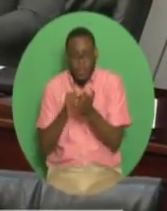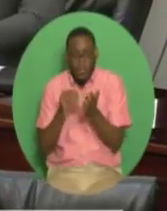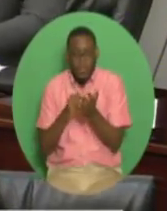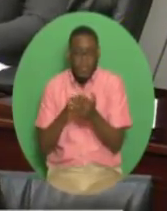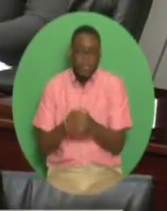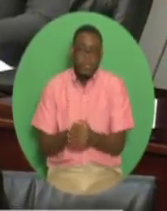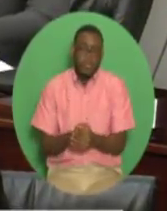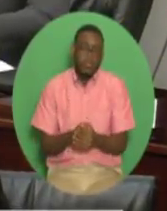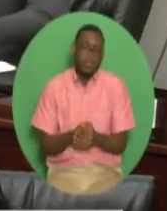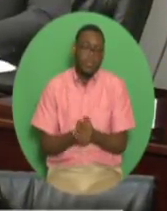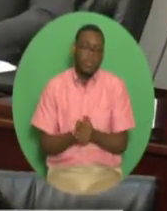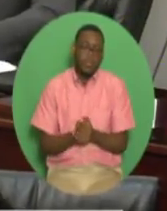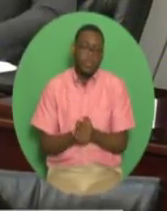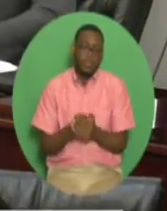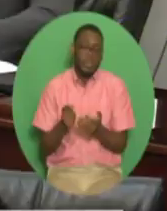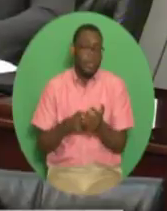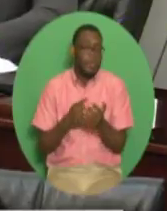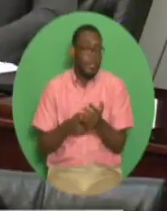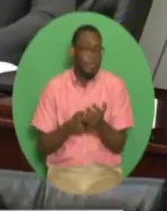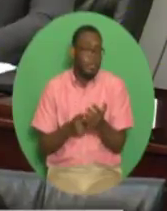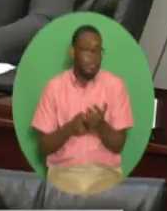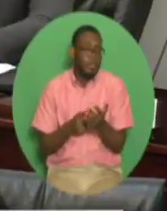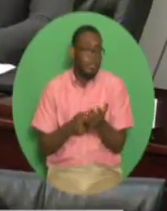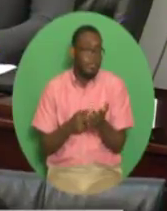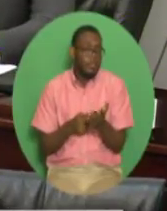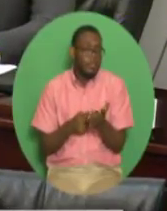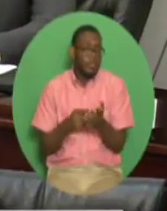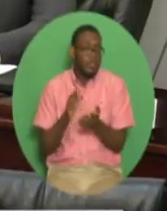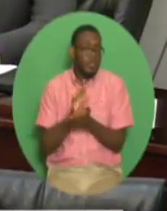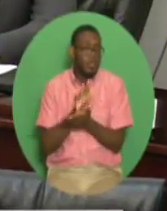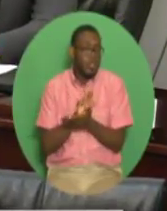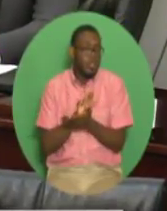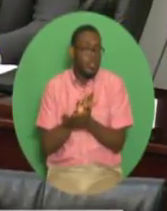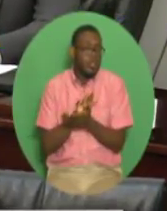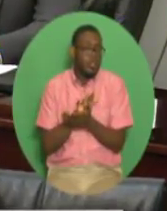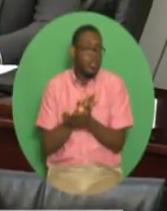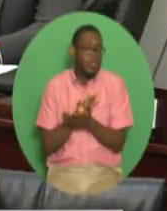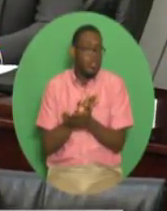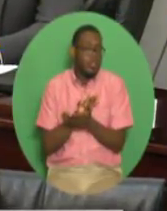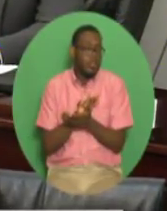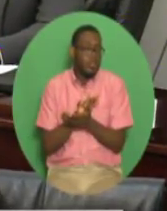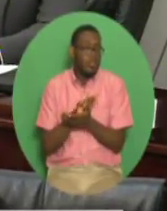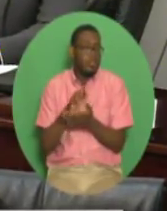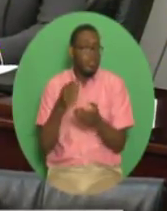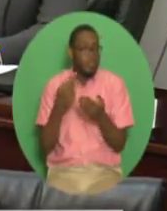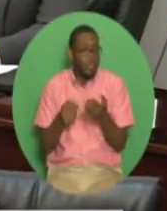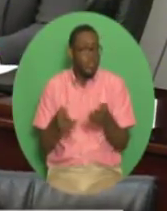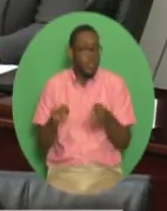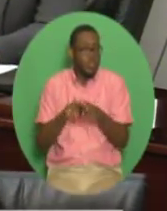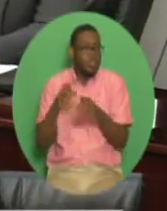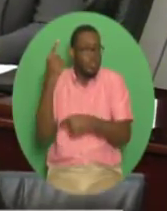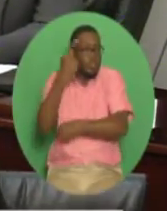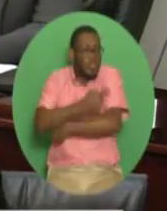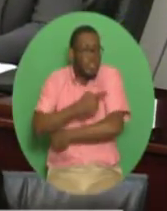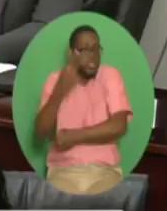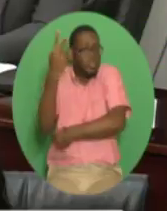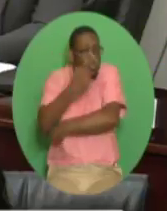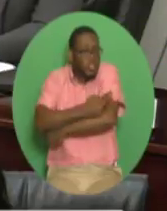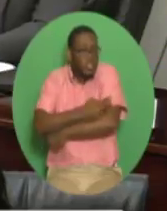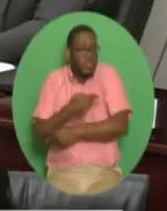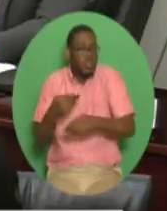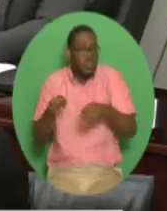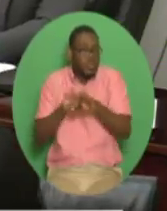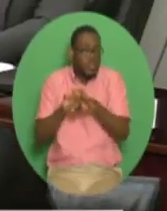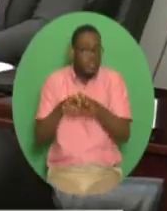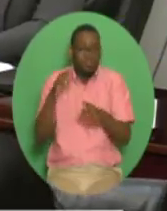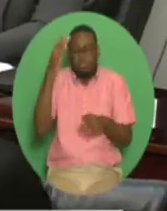find occasionally some schools have to be closed for a day or two because of